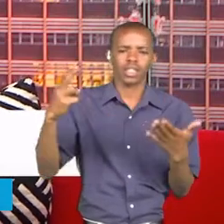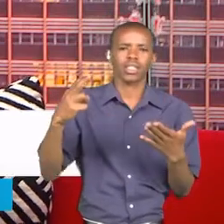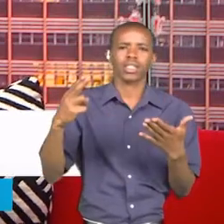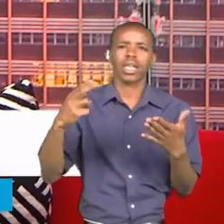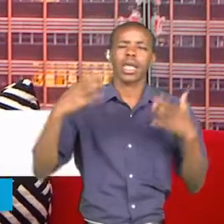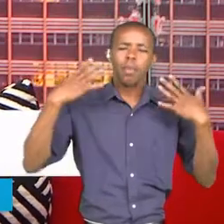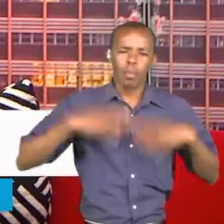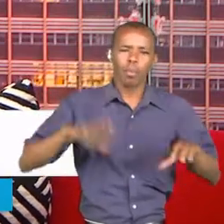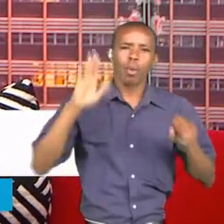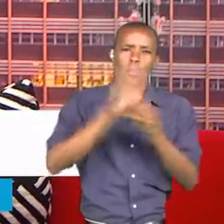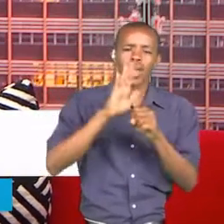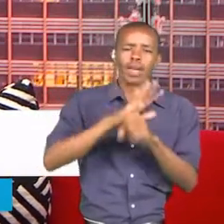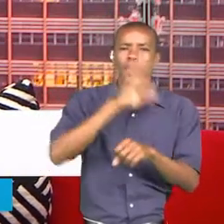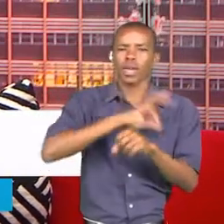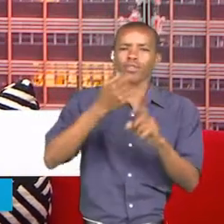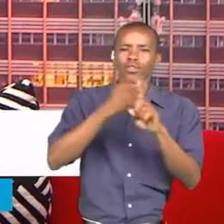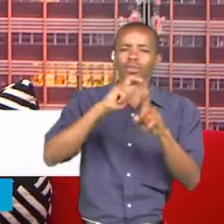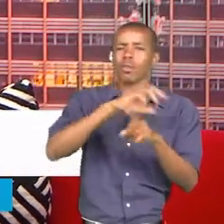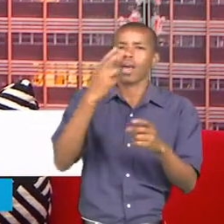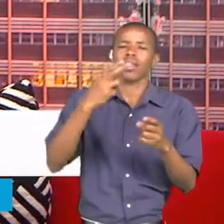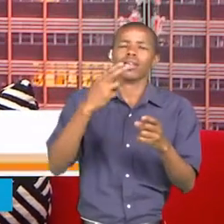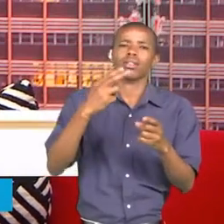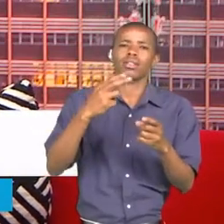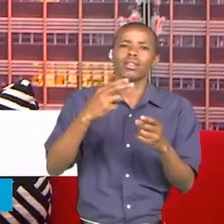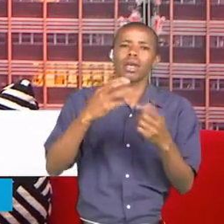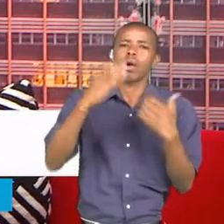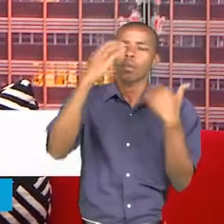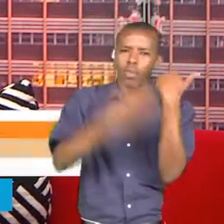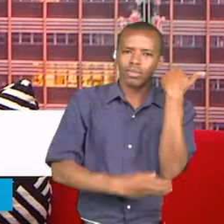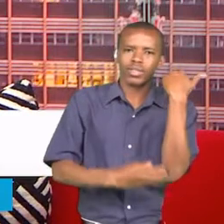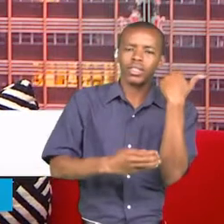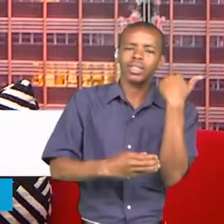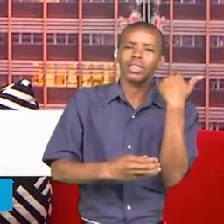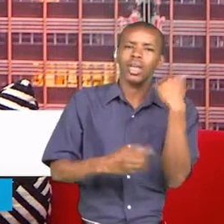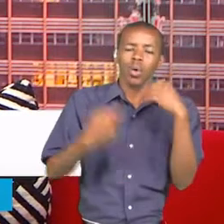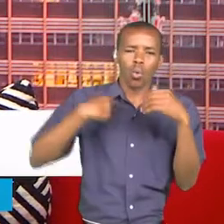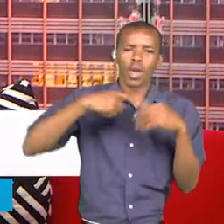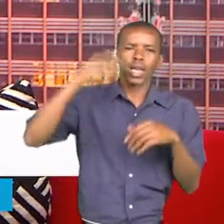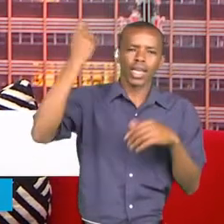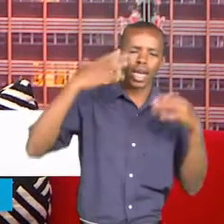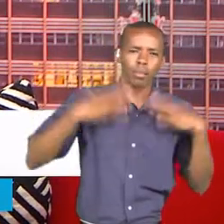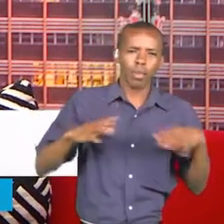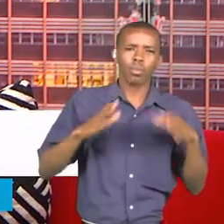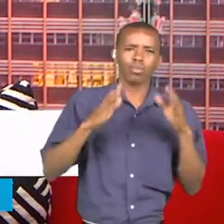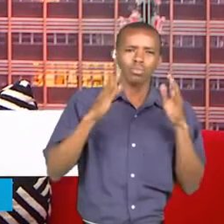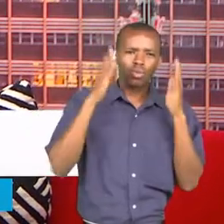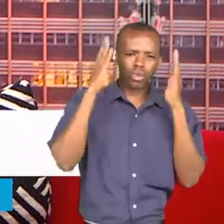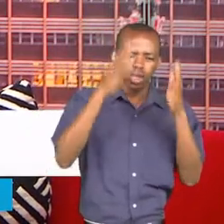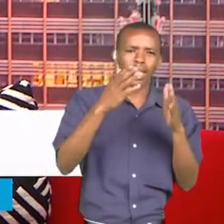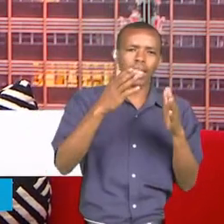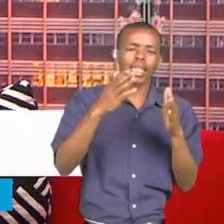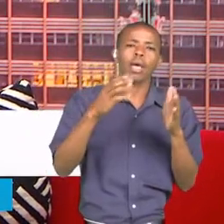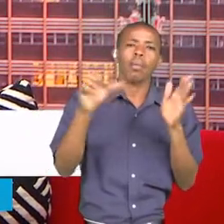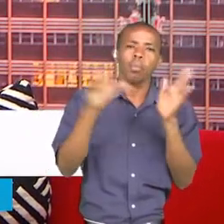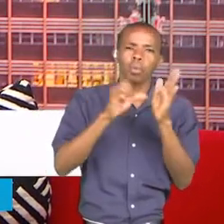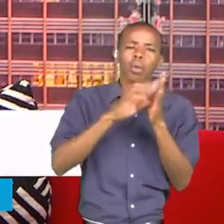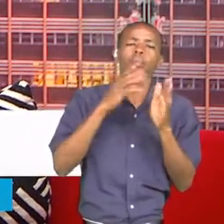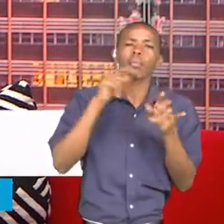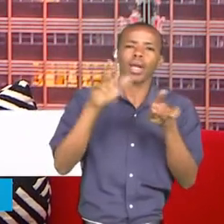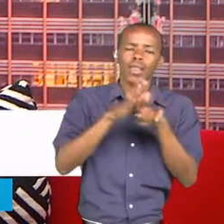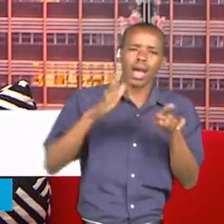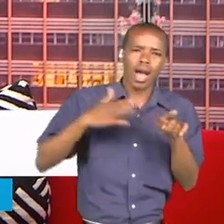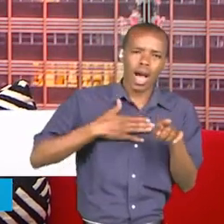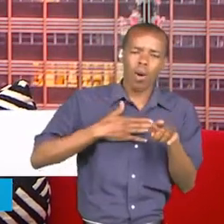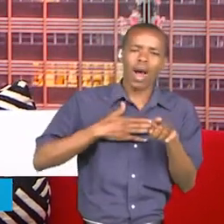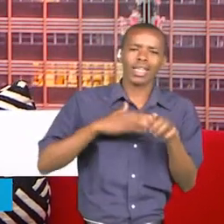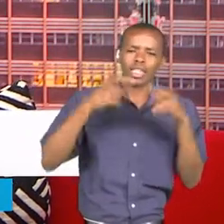lots of people who profit from that. That is why it is important for we as citizens to look at the problems of our brothers and seek to